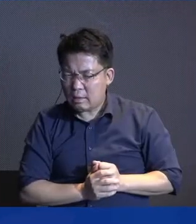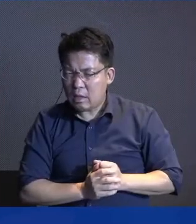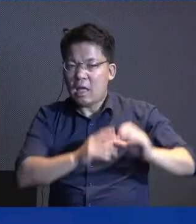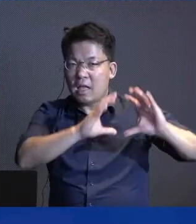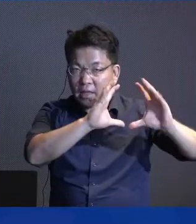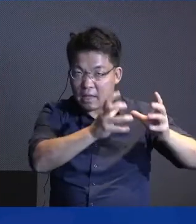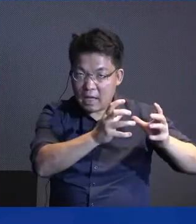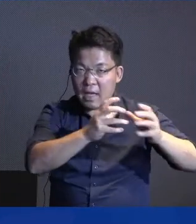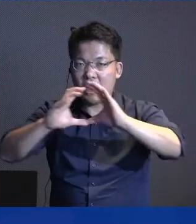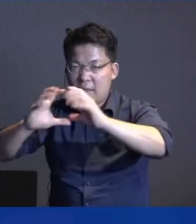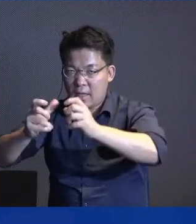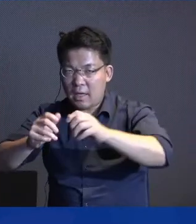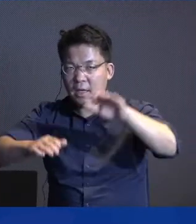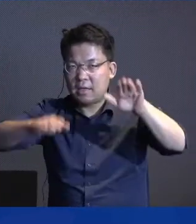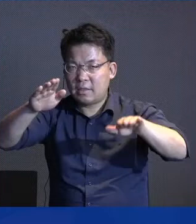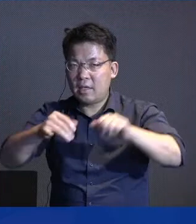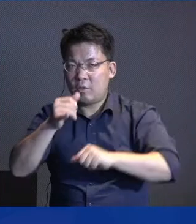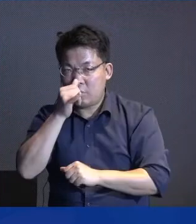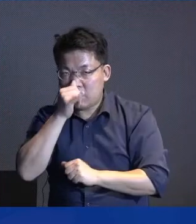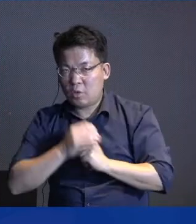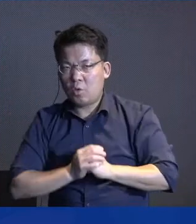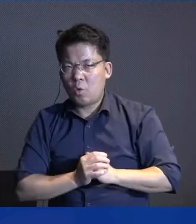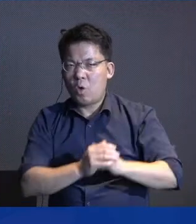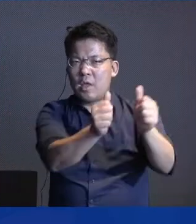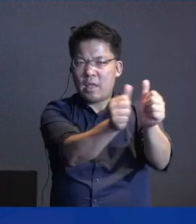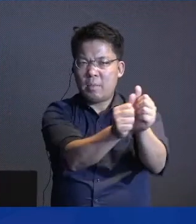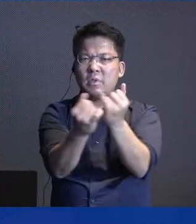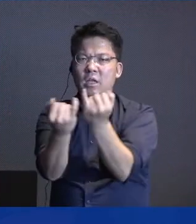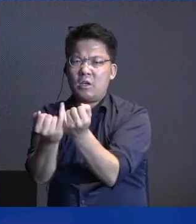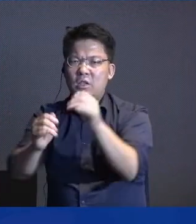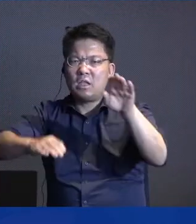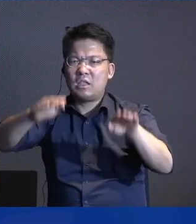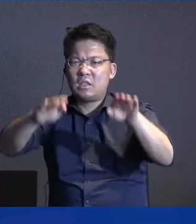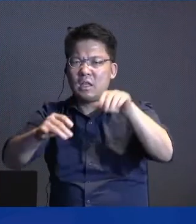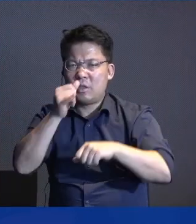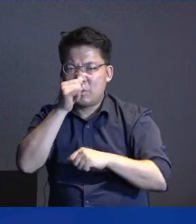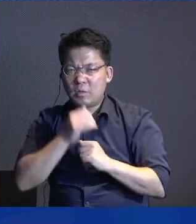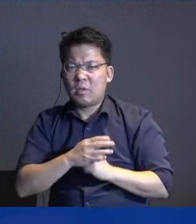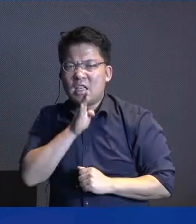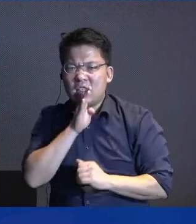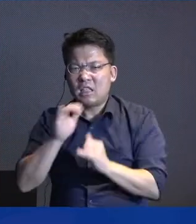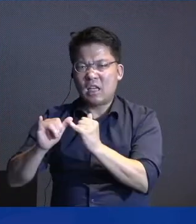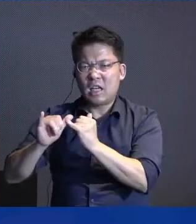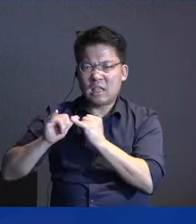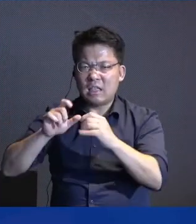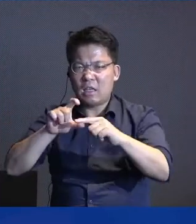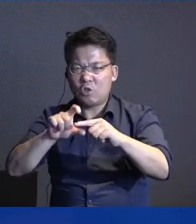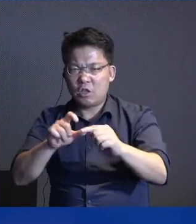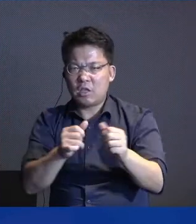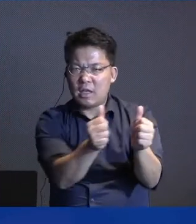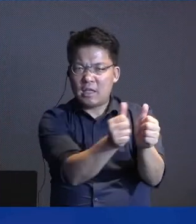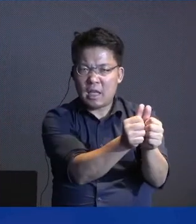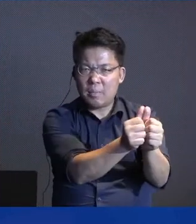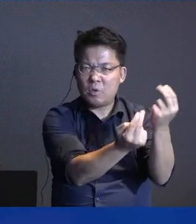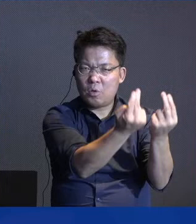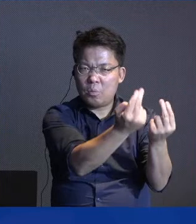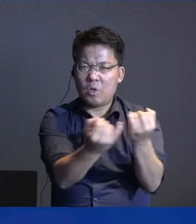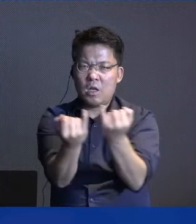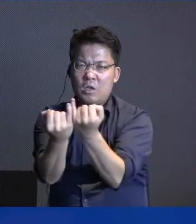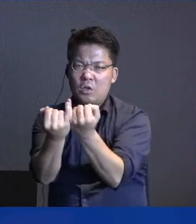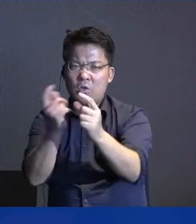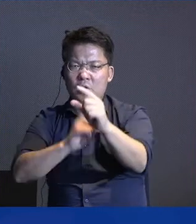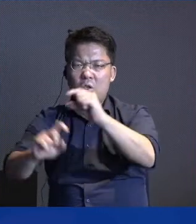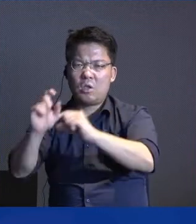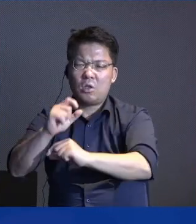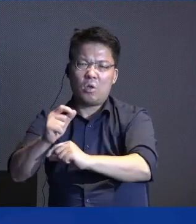that actual suicidal rate is universally higher among males, but in relation to passive